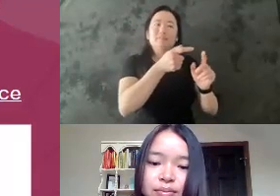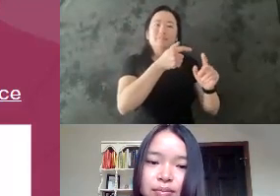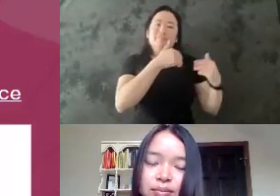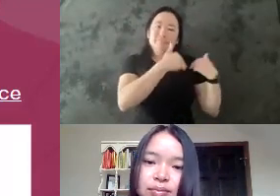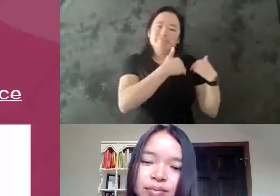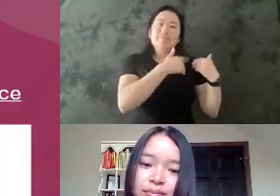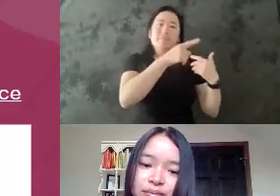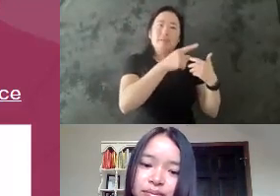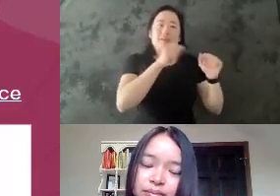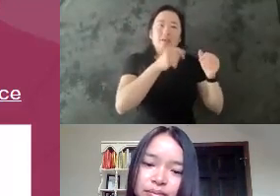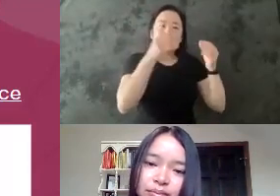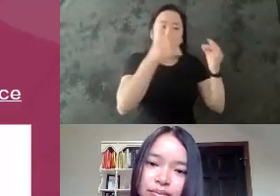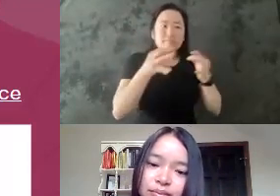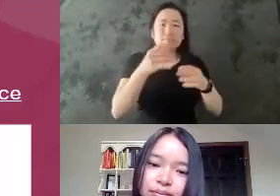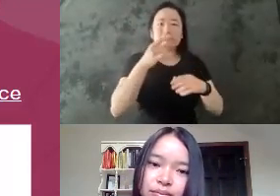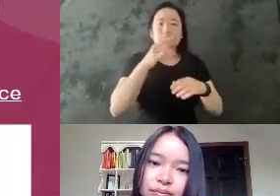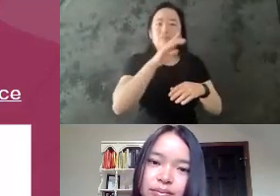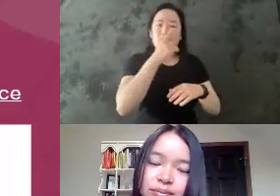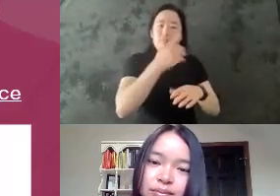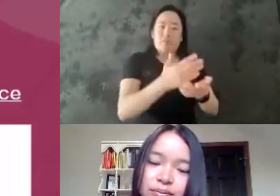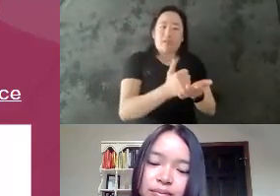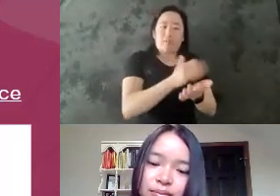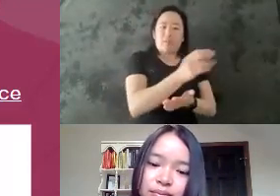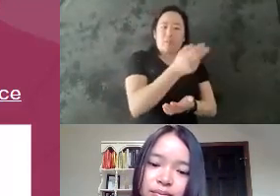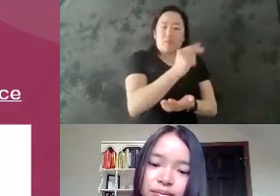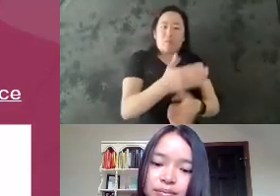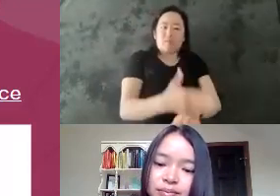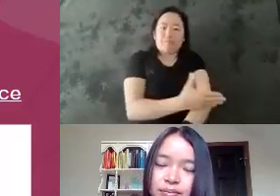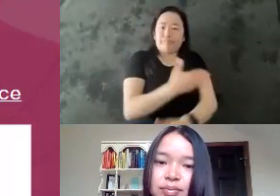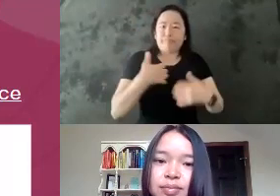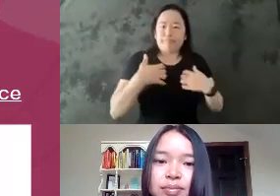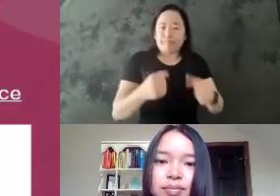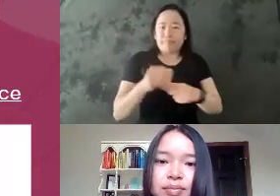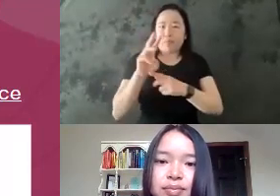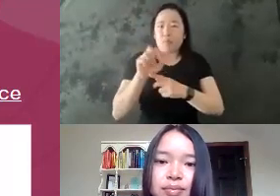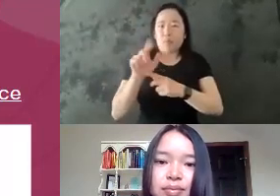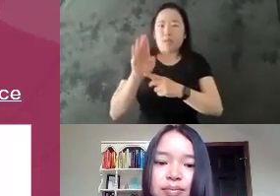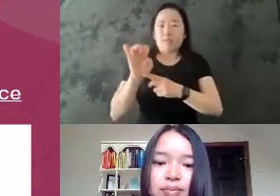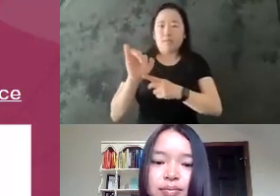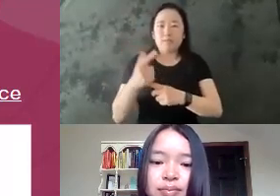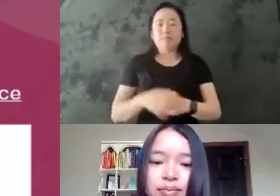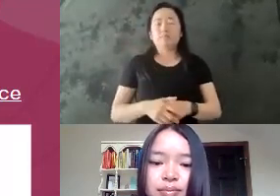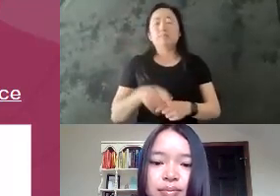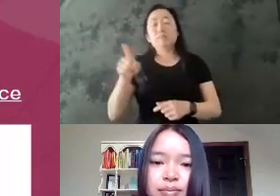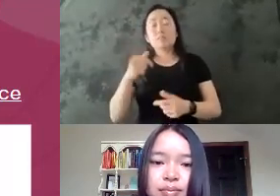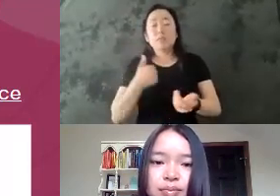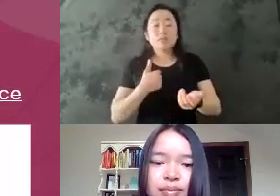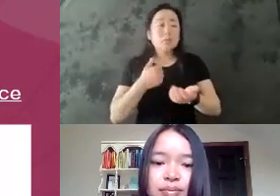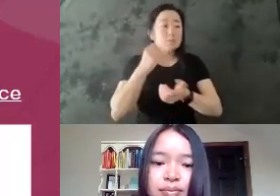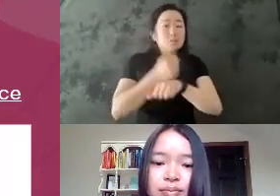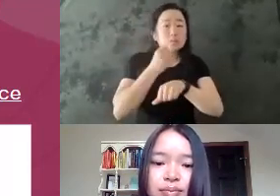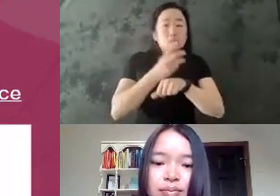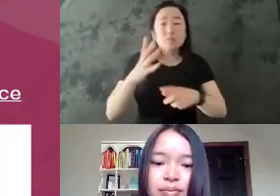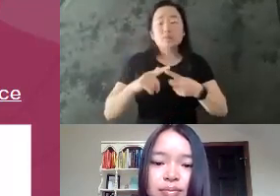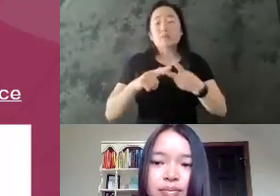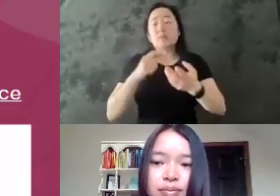of helping relationship where if you're a victim services provider, if you're a therapist, if you're a social worker,